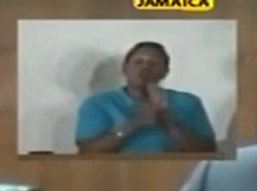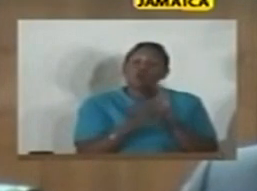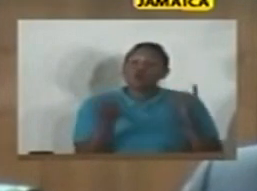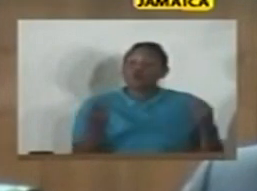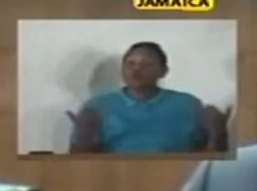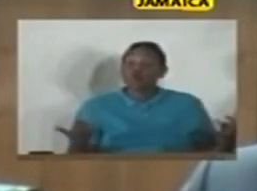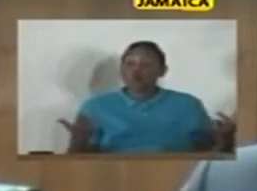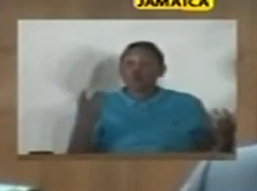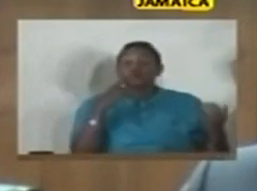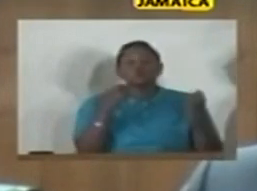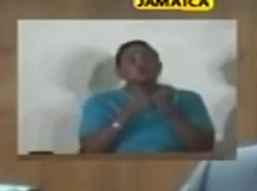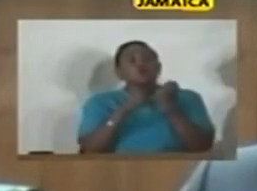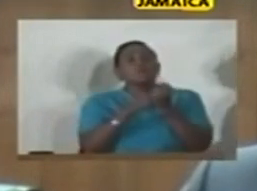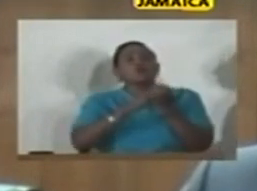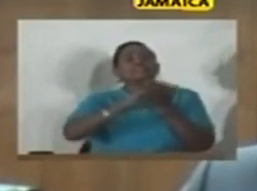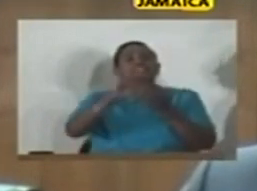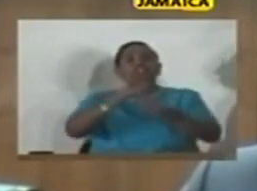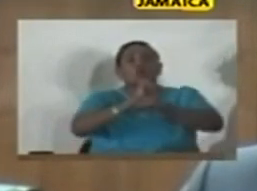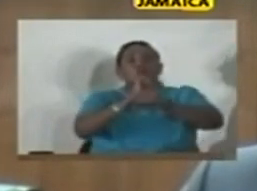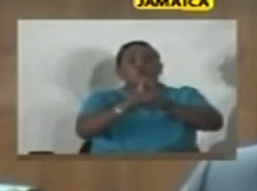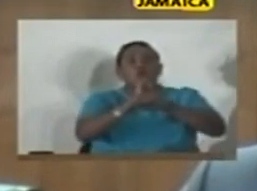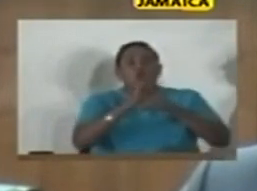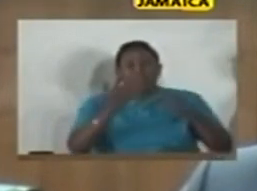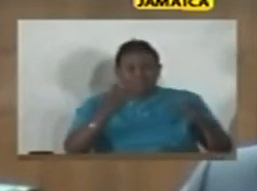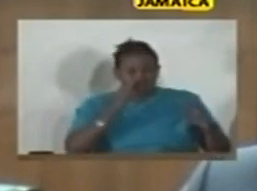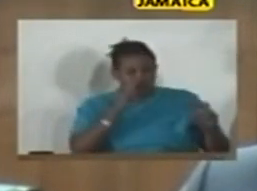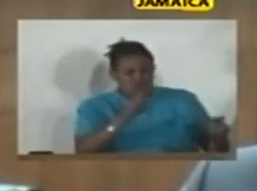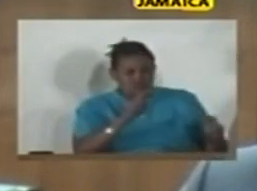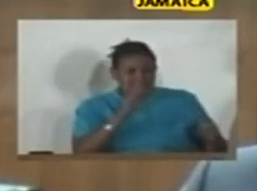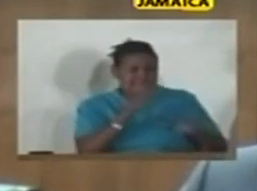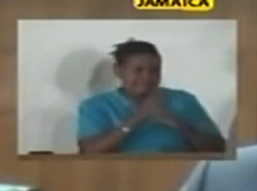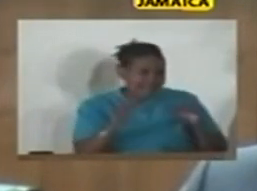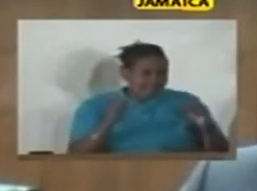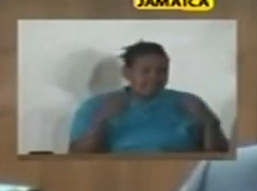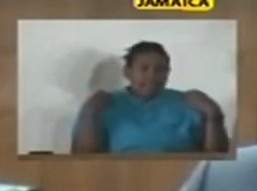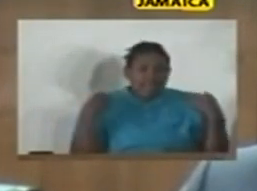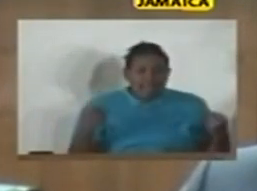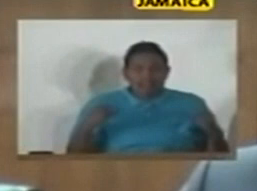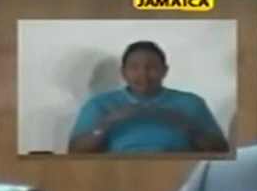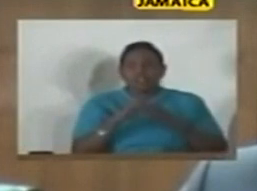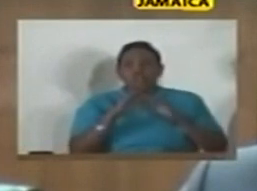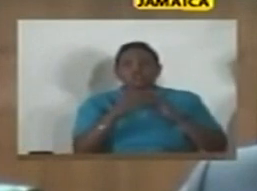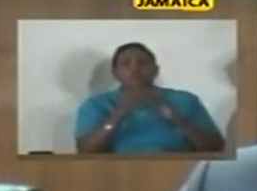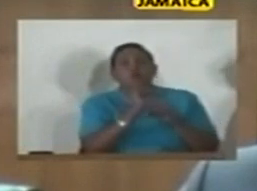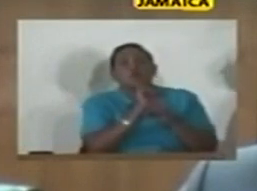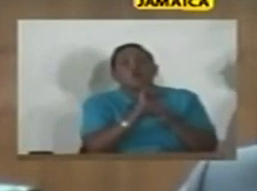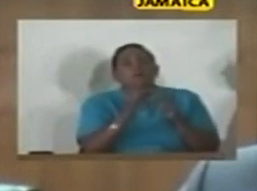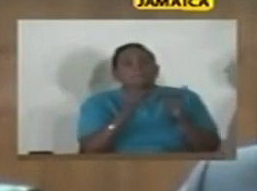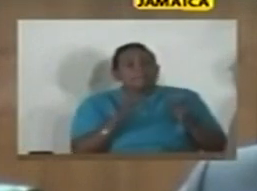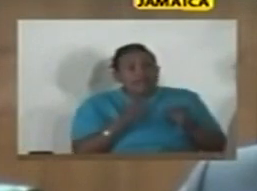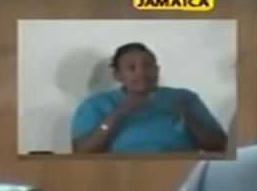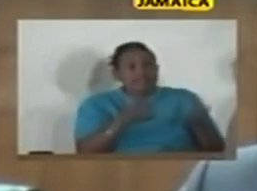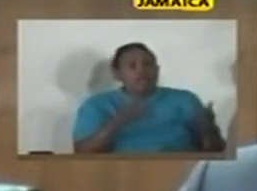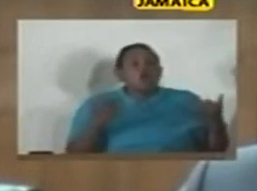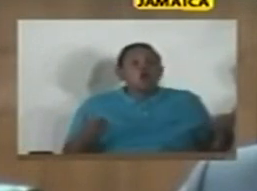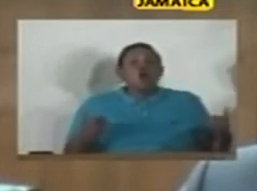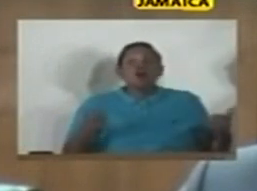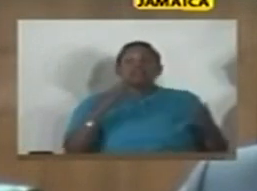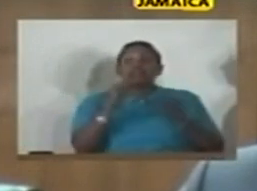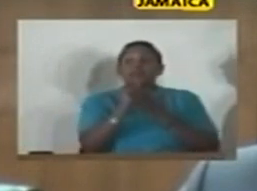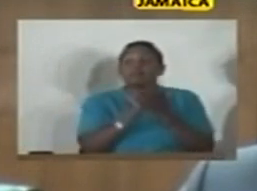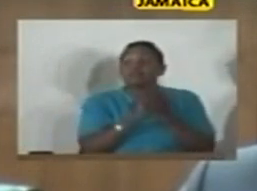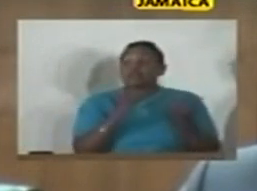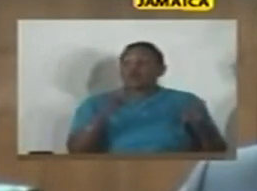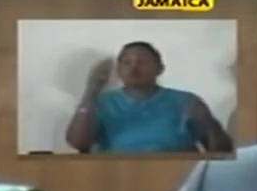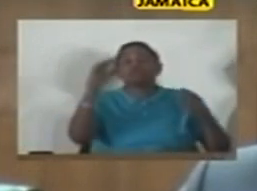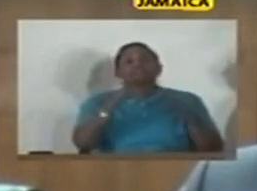legislation, which supports a decent work agenda, addresses safety and health in the Jamaican workplace. Currently, the bill is before a